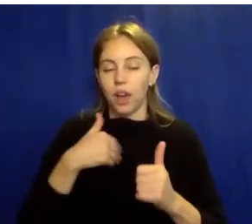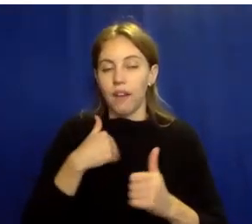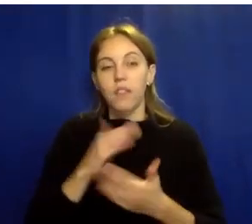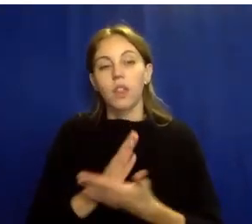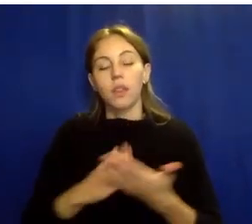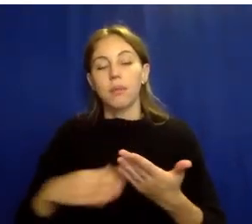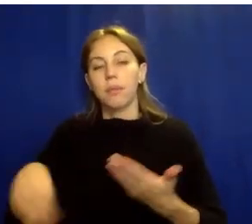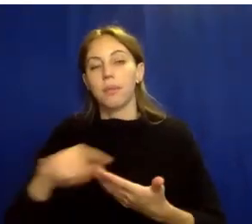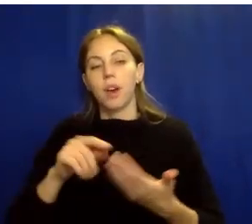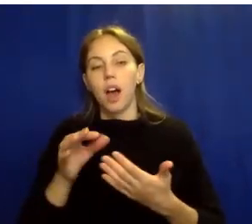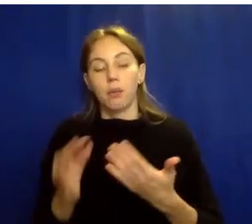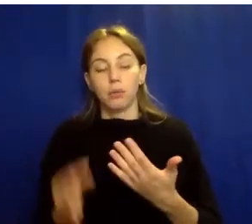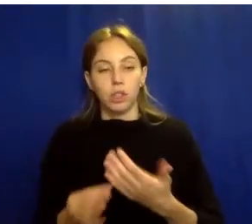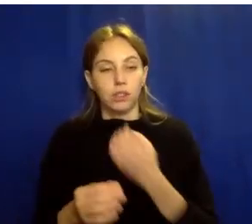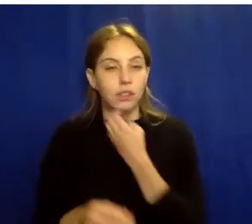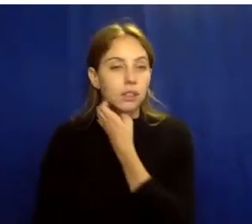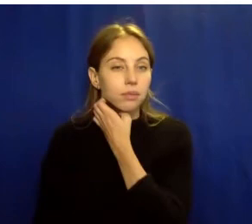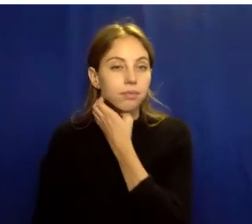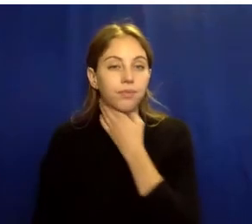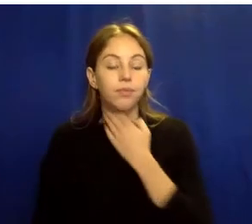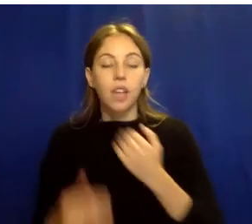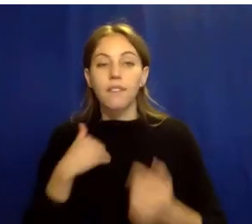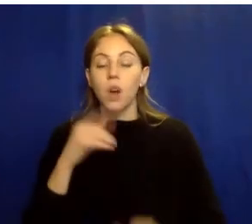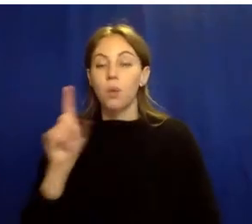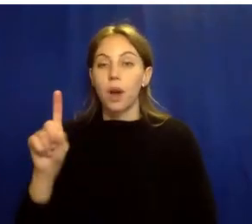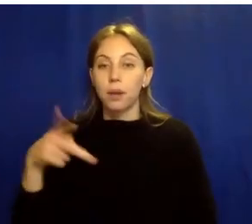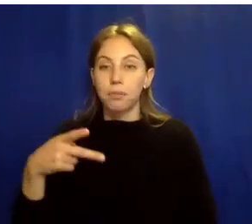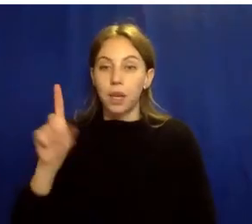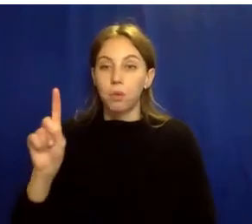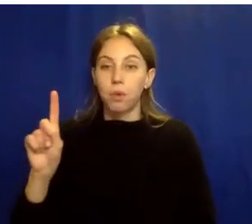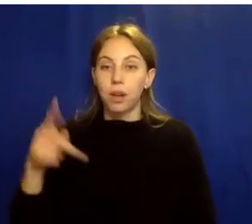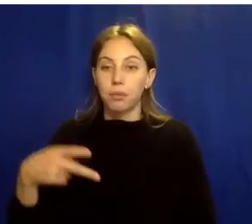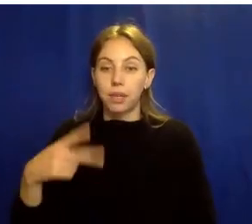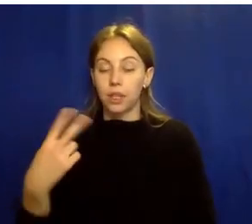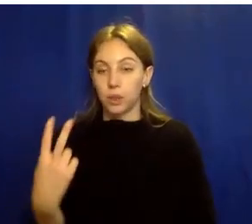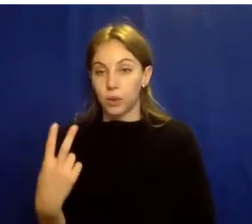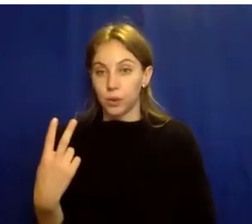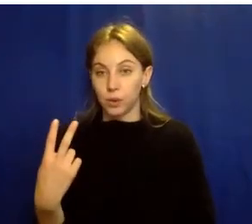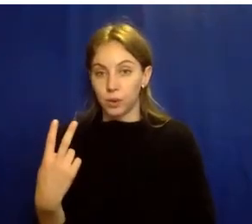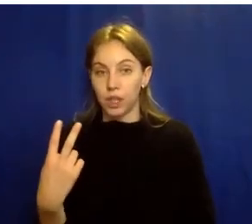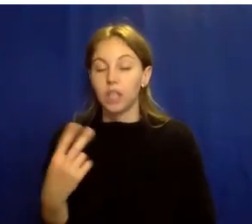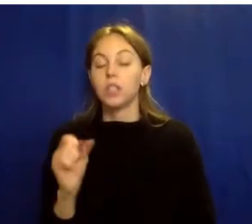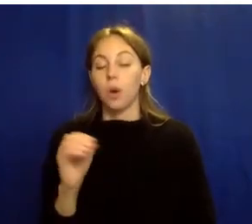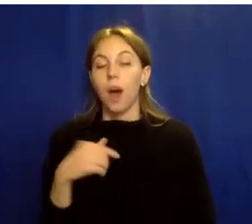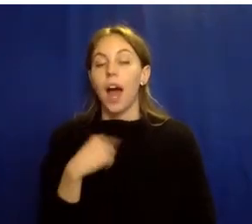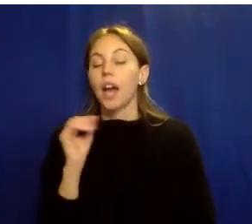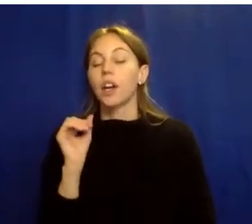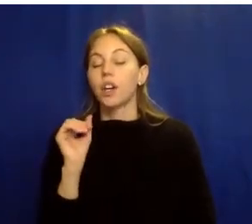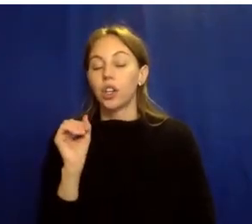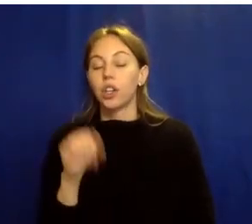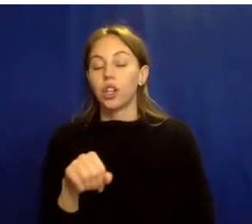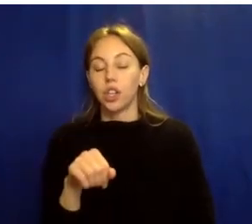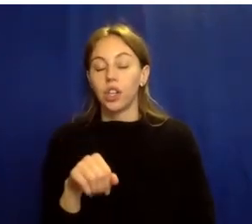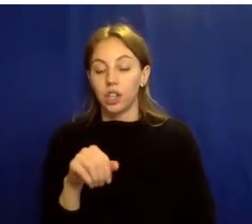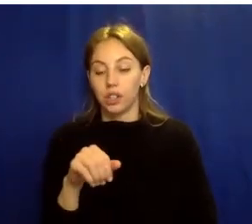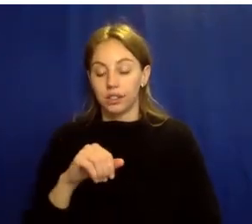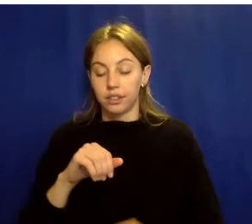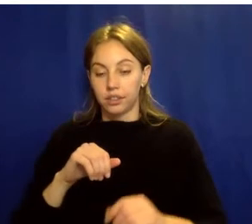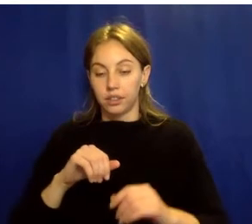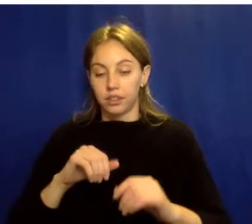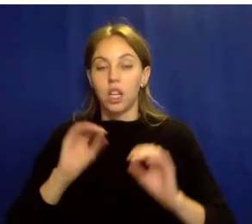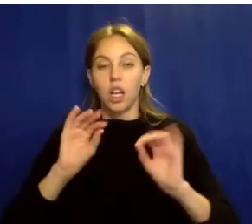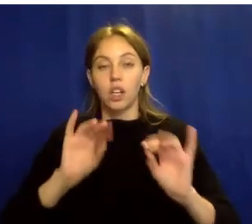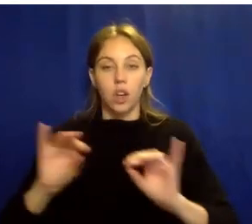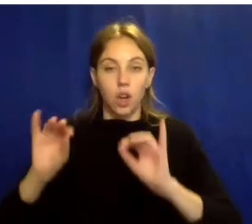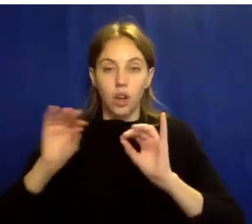Right now, I've got A1, P1, P2, P2. So I could go and arrange these Z